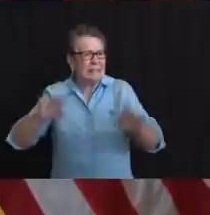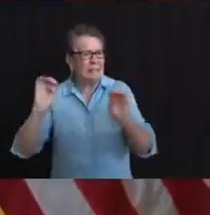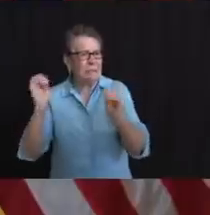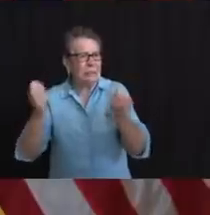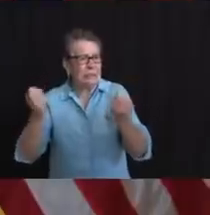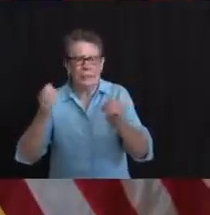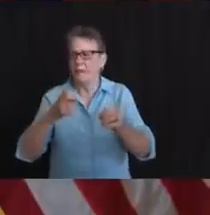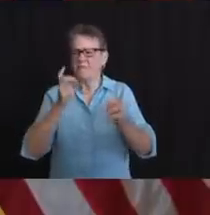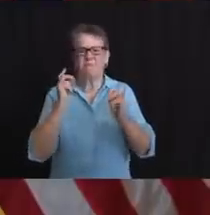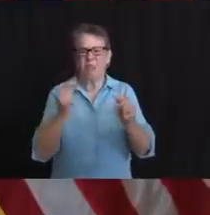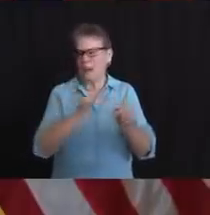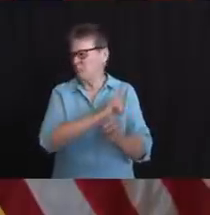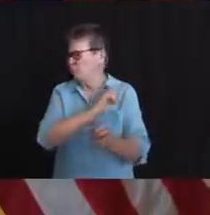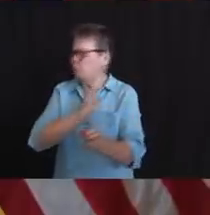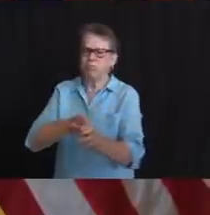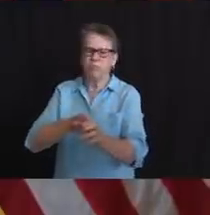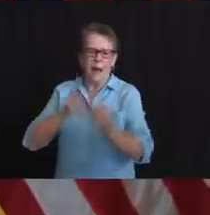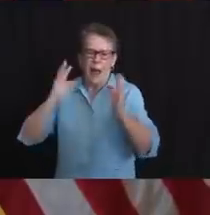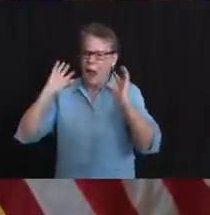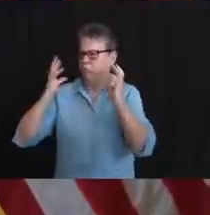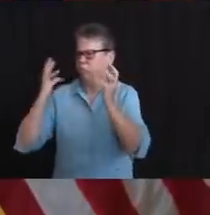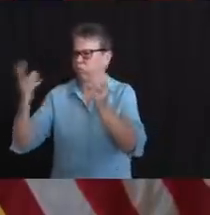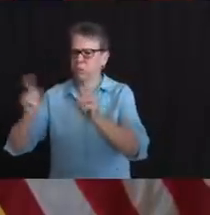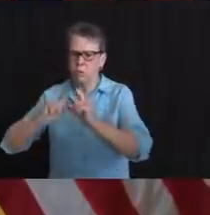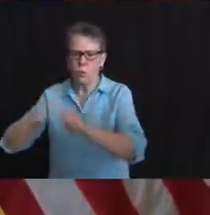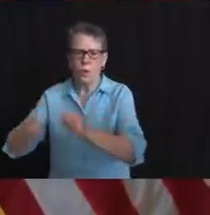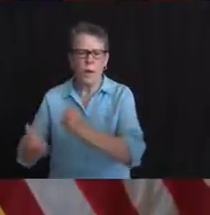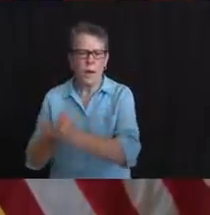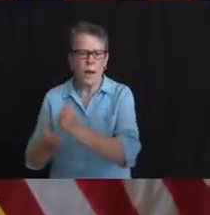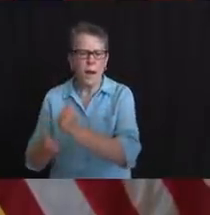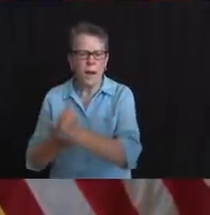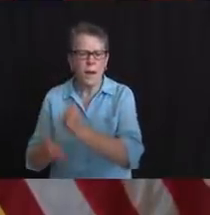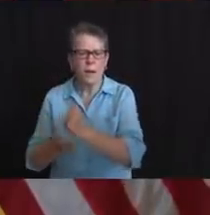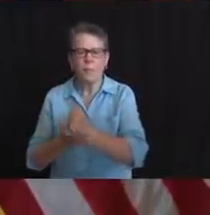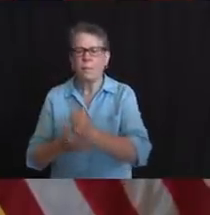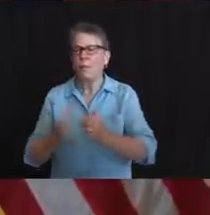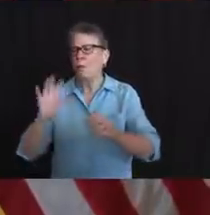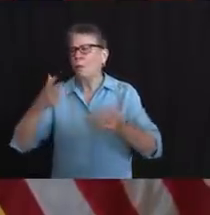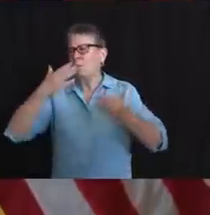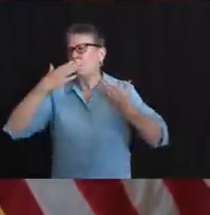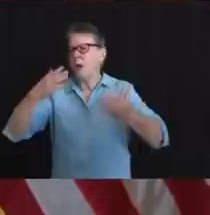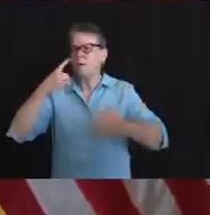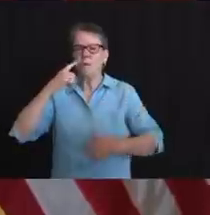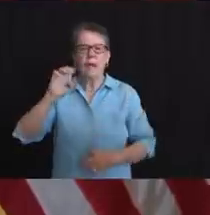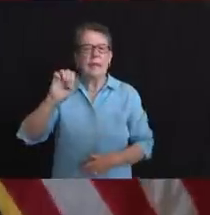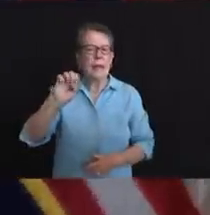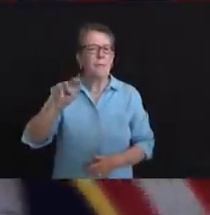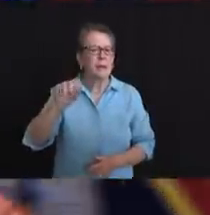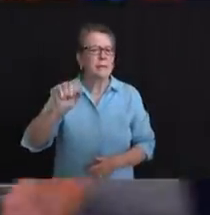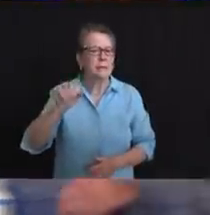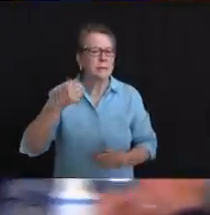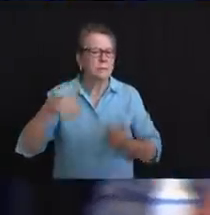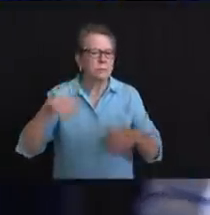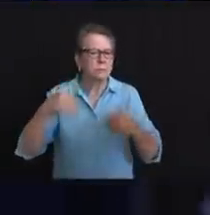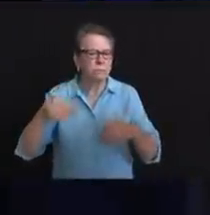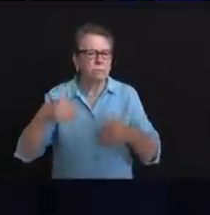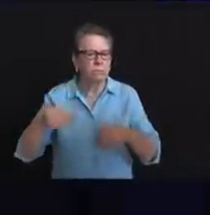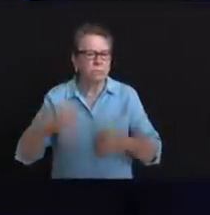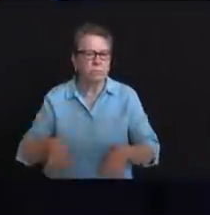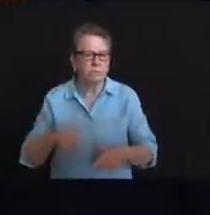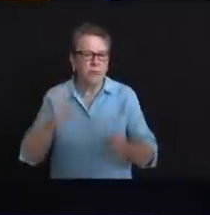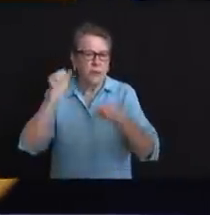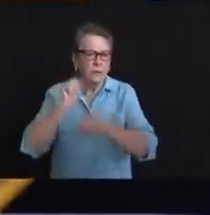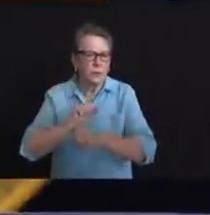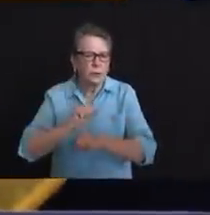so a special thanks to the EMS workers that responded so rapidly. We made the point this morning when